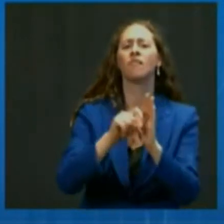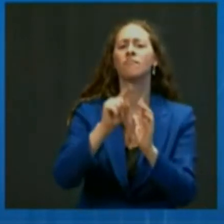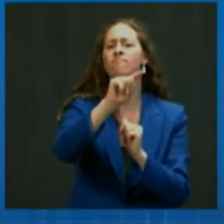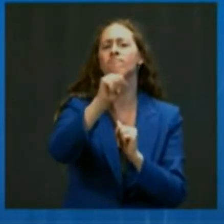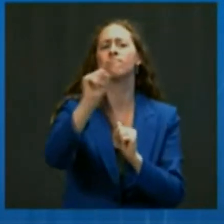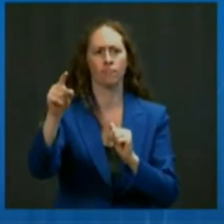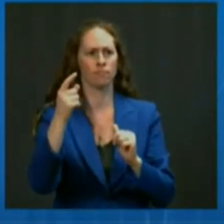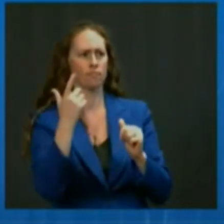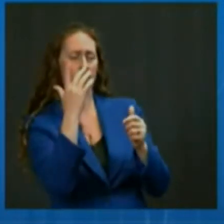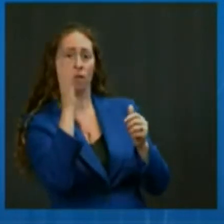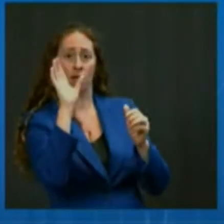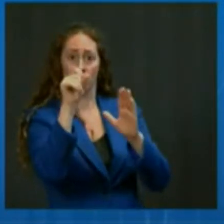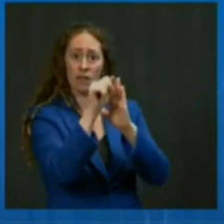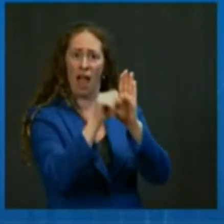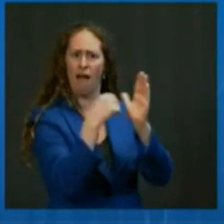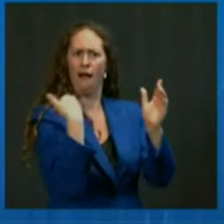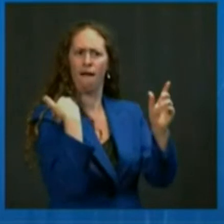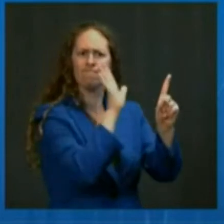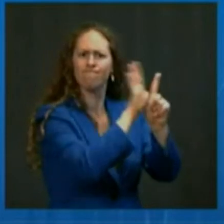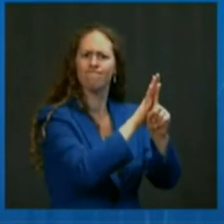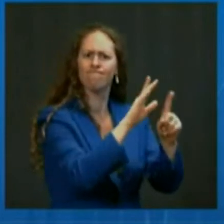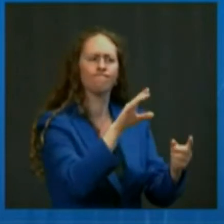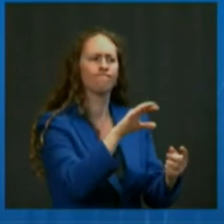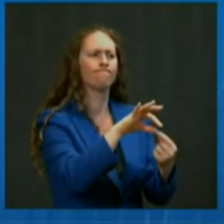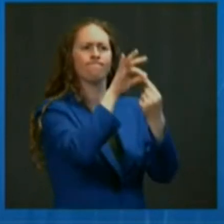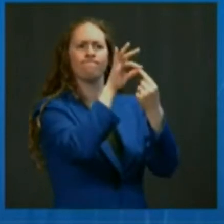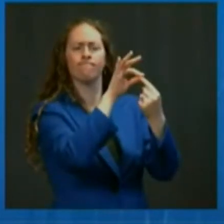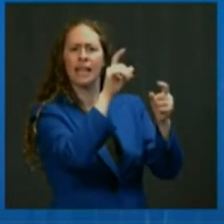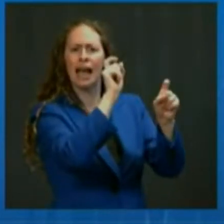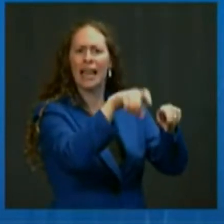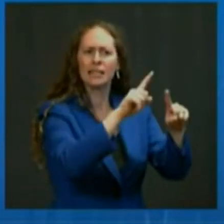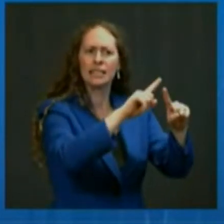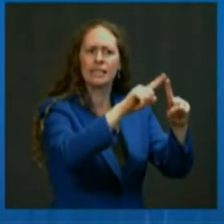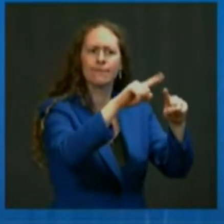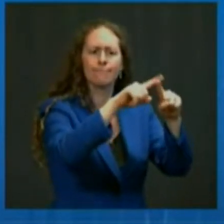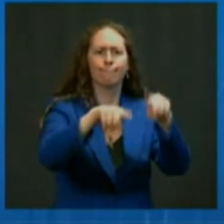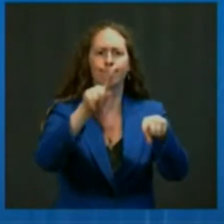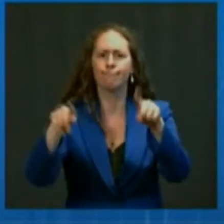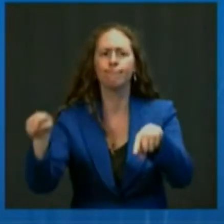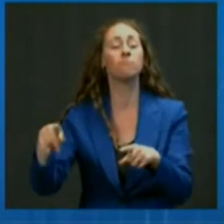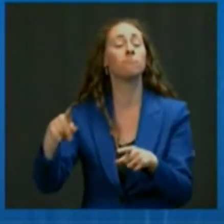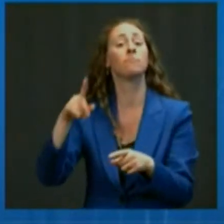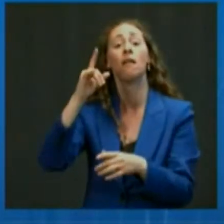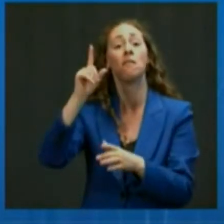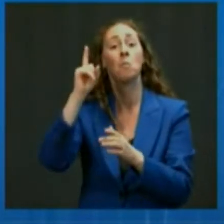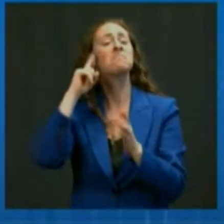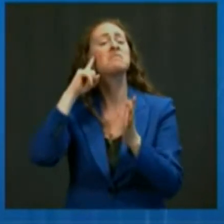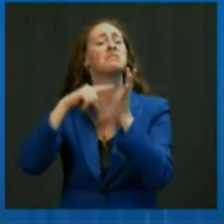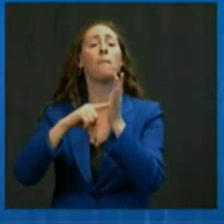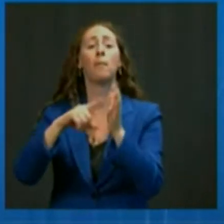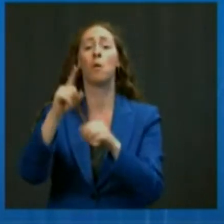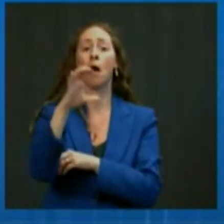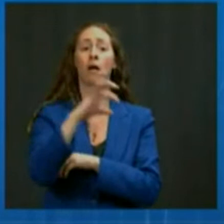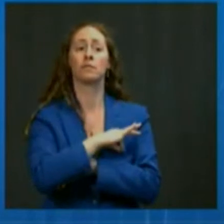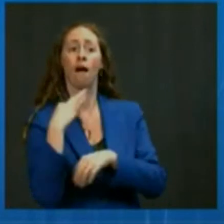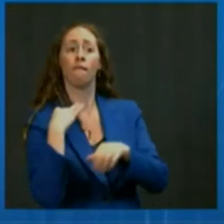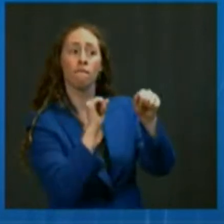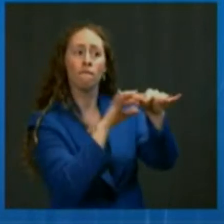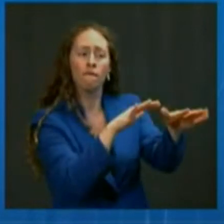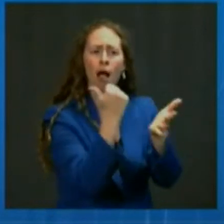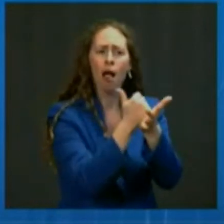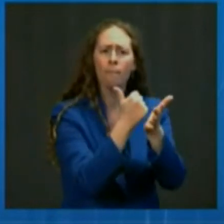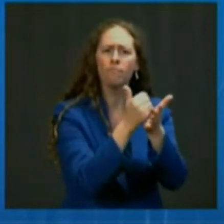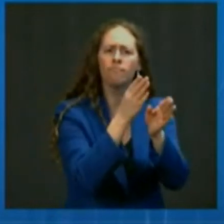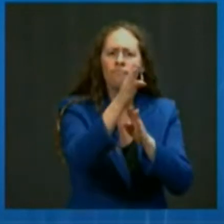particular needs, from deploying hundreds of personnel to provide medical care, to standing up free